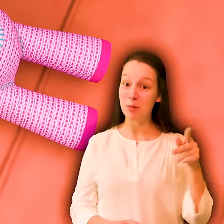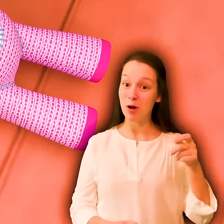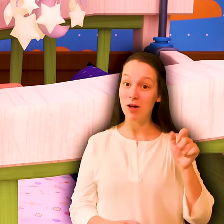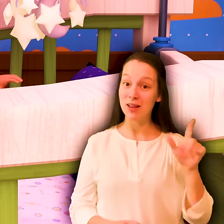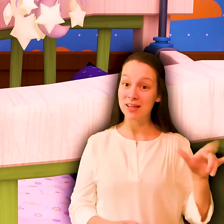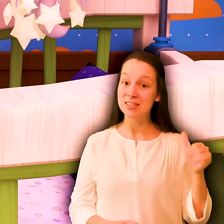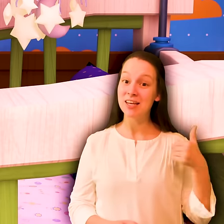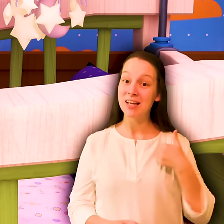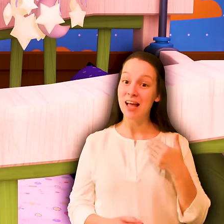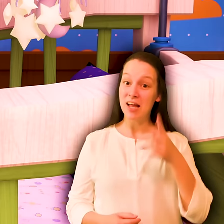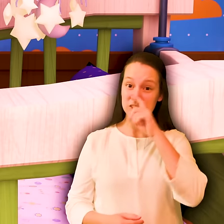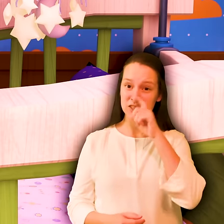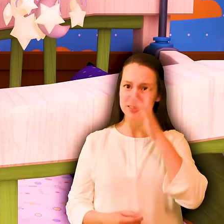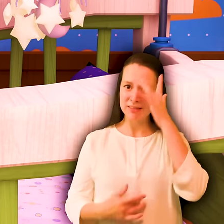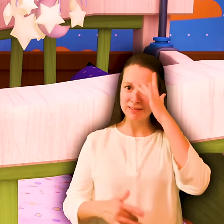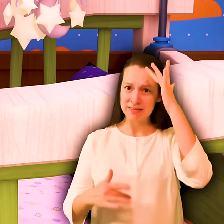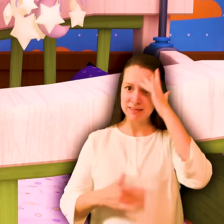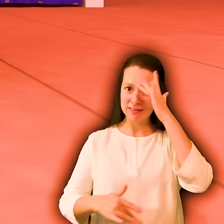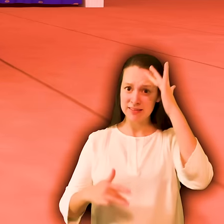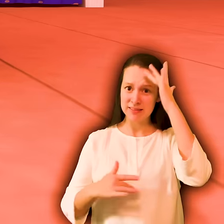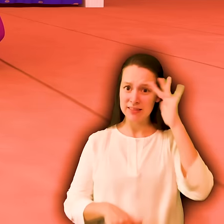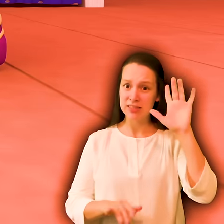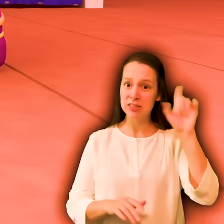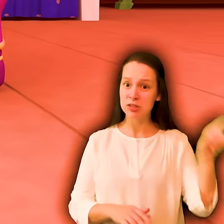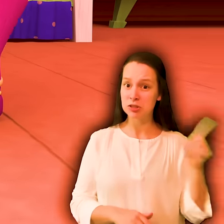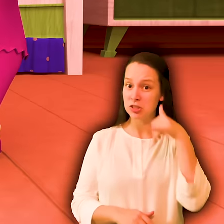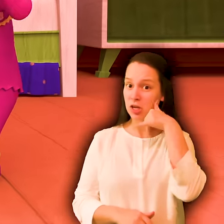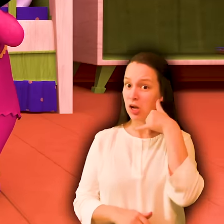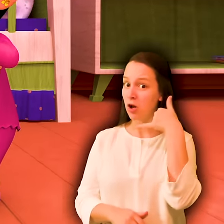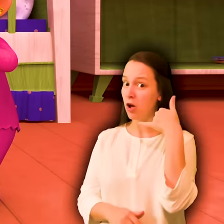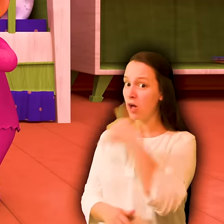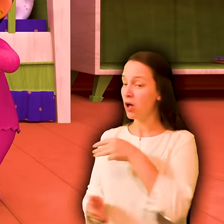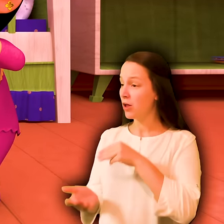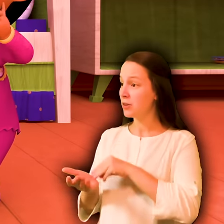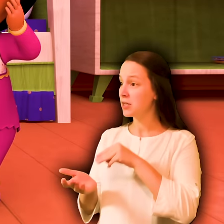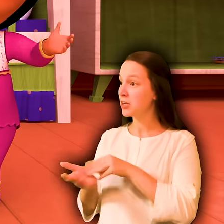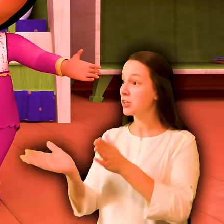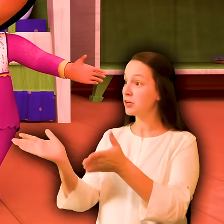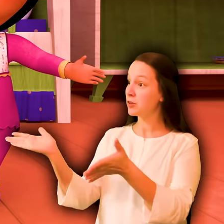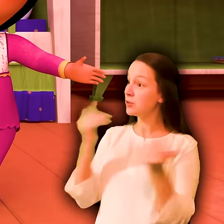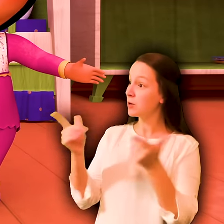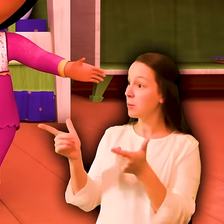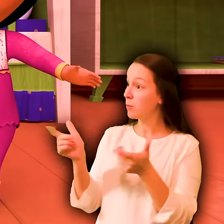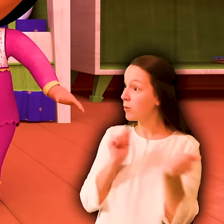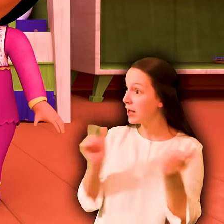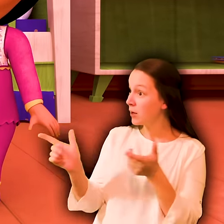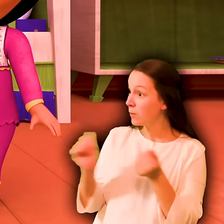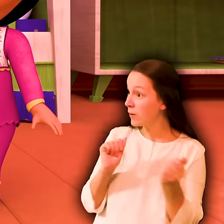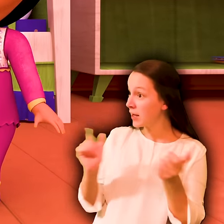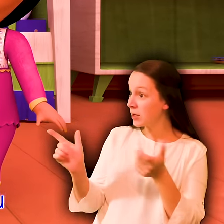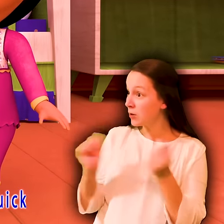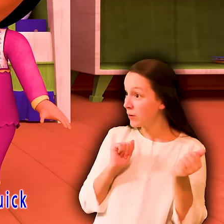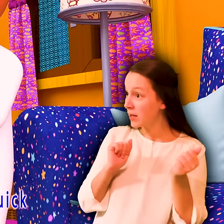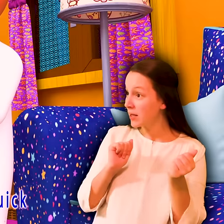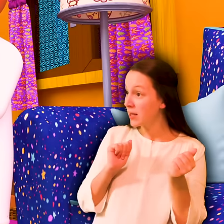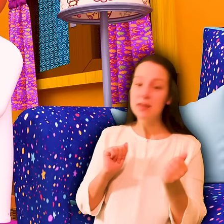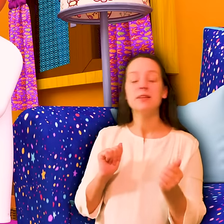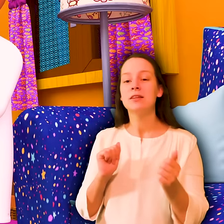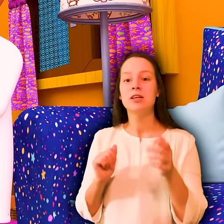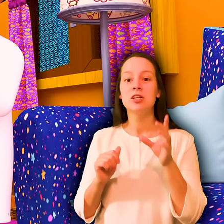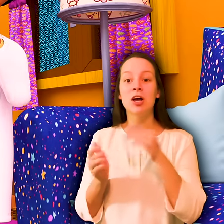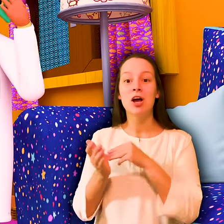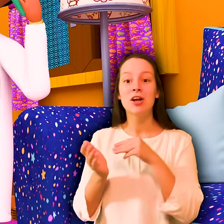miss polly had a dolly who was sick sick sick so she called for the doctor to come quick quick